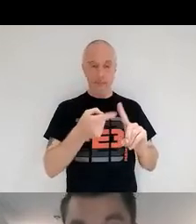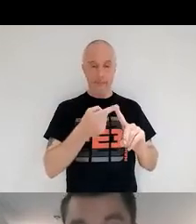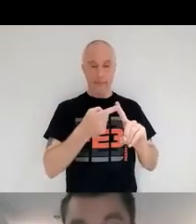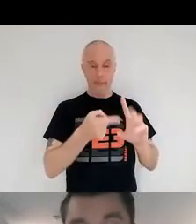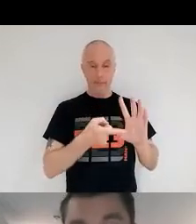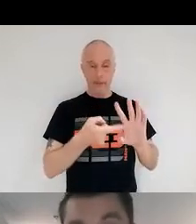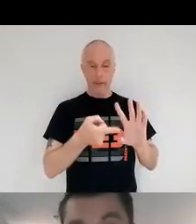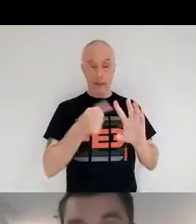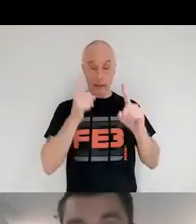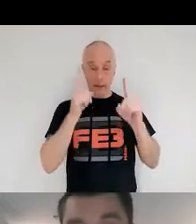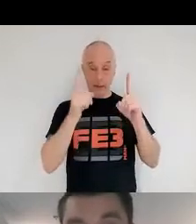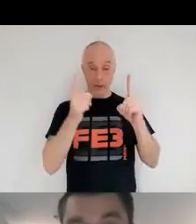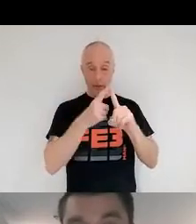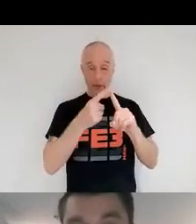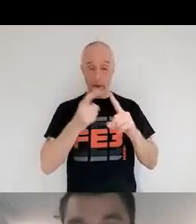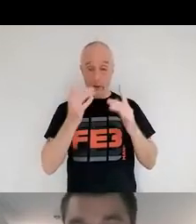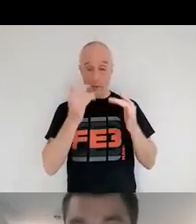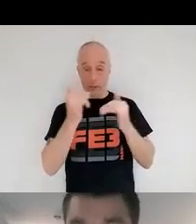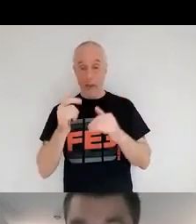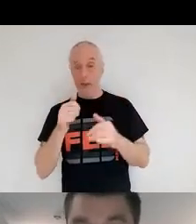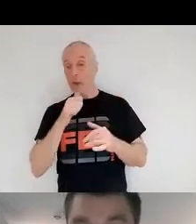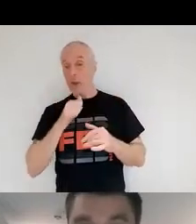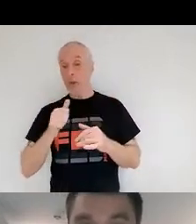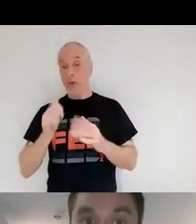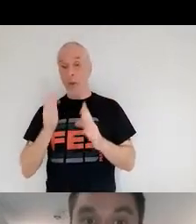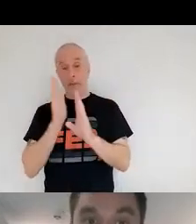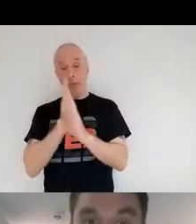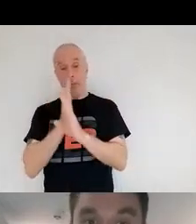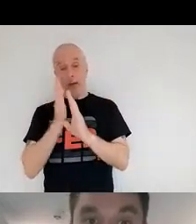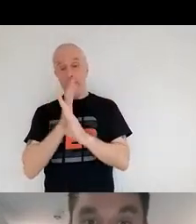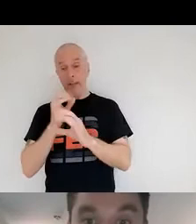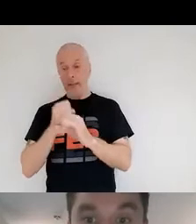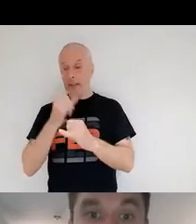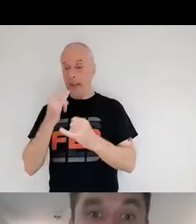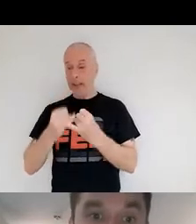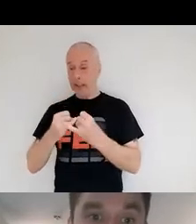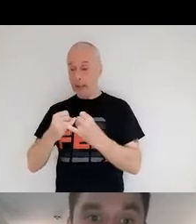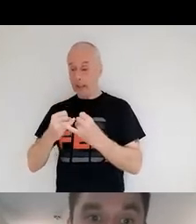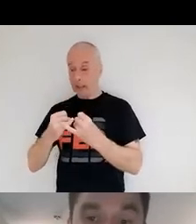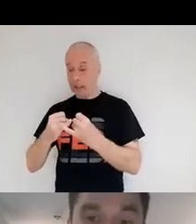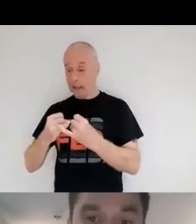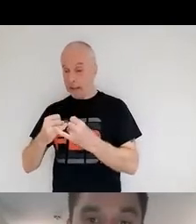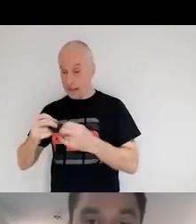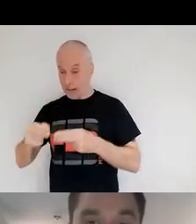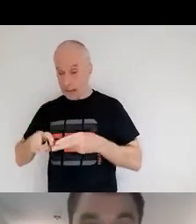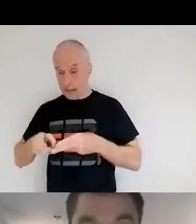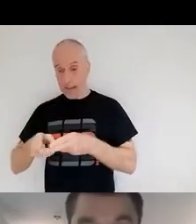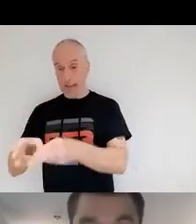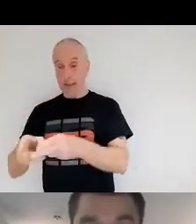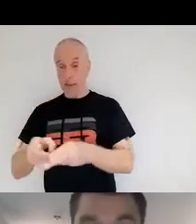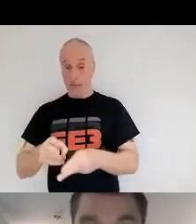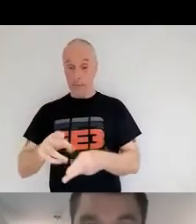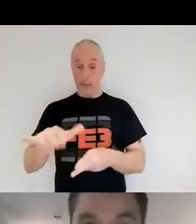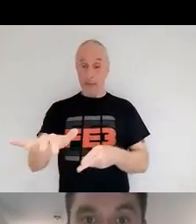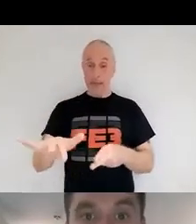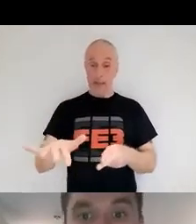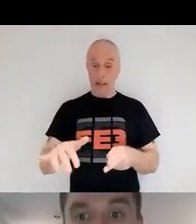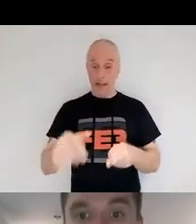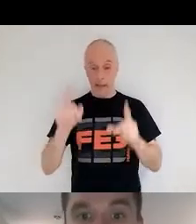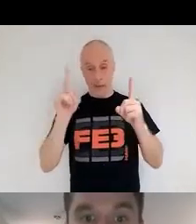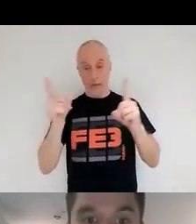using the private gas network at Keele University. That was one of the main reasons why we chose it, because Keele University looks a bit like a mini